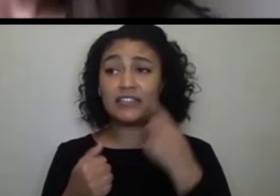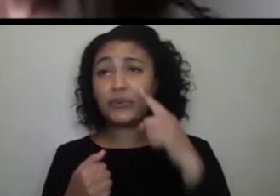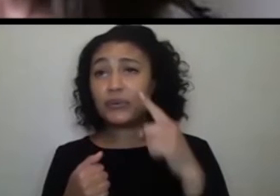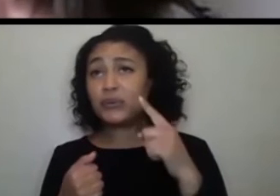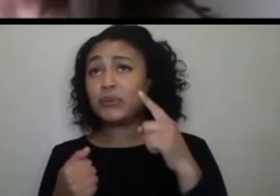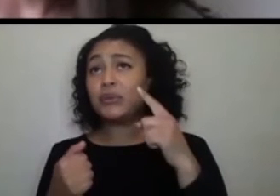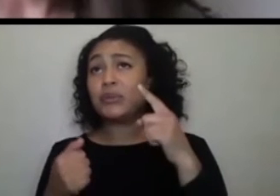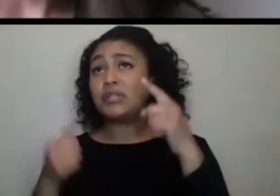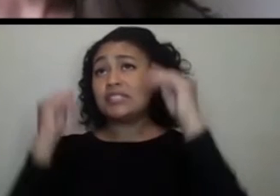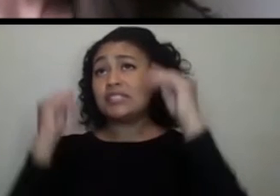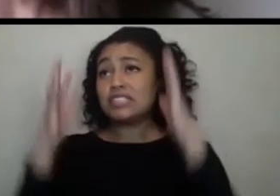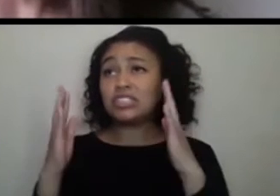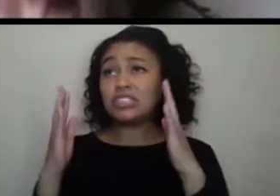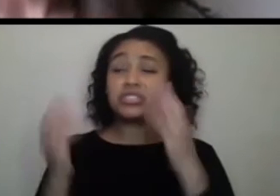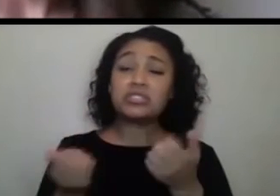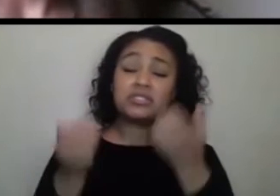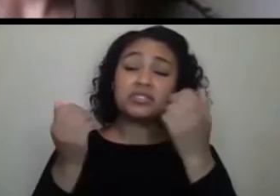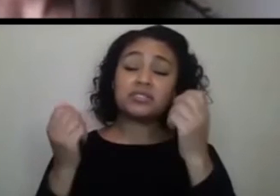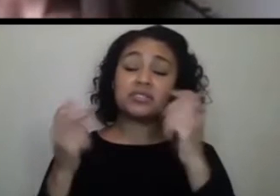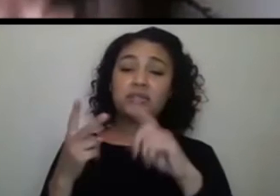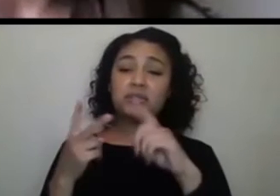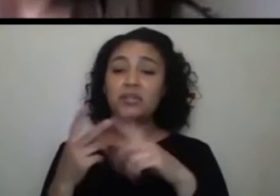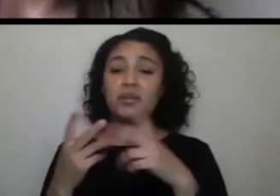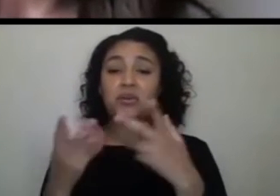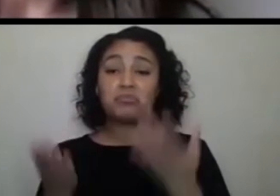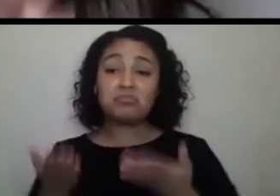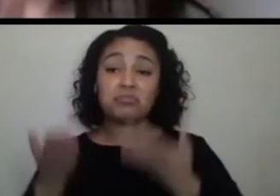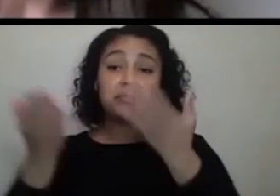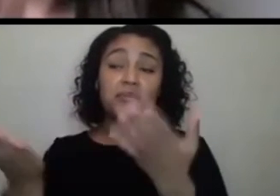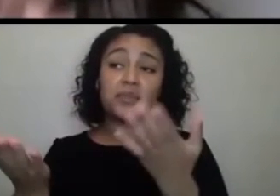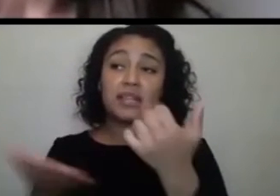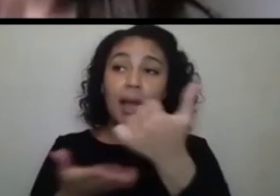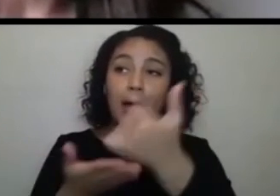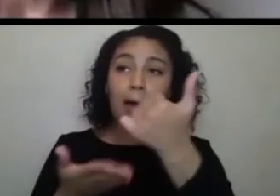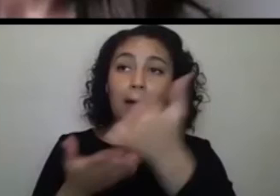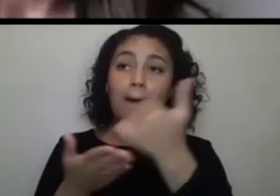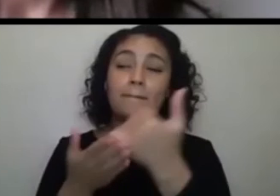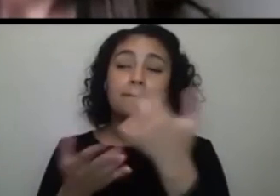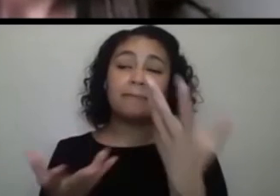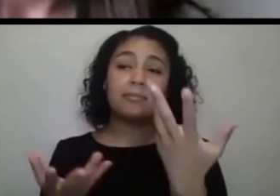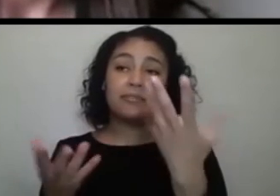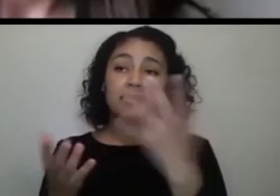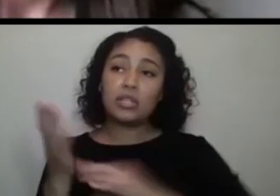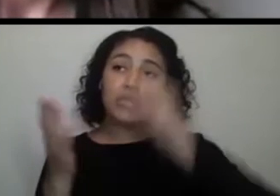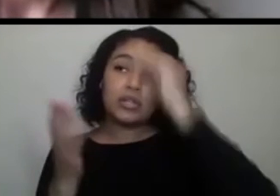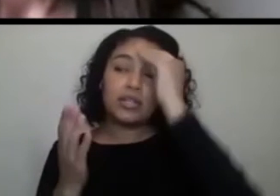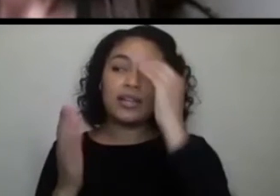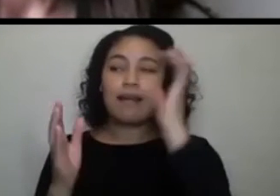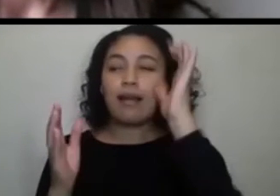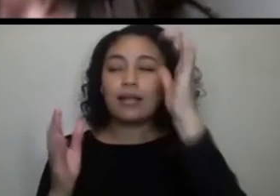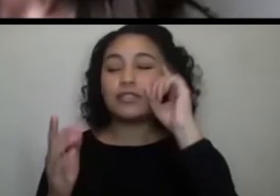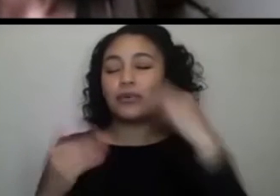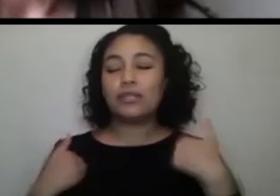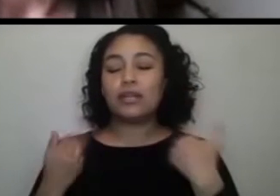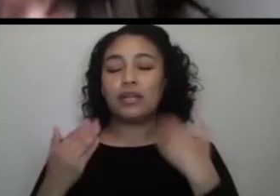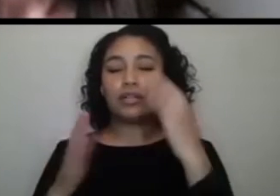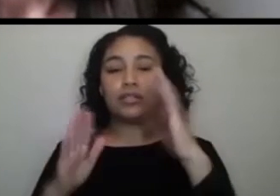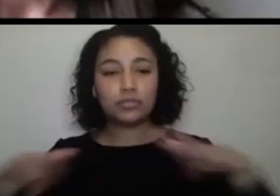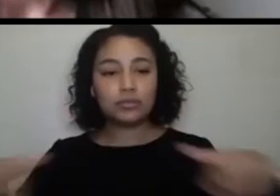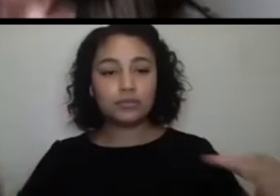to engage STEM learning concept when reading books with young children? Well, I have now